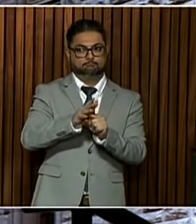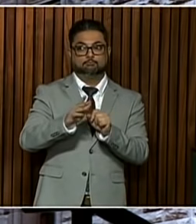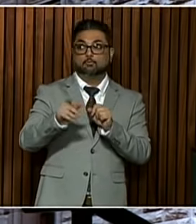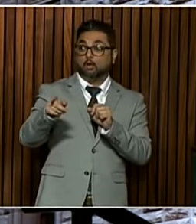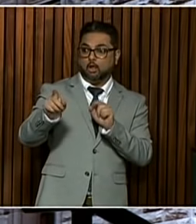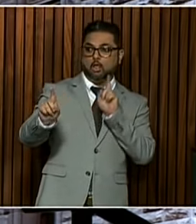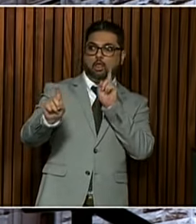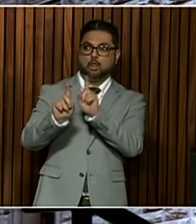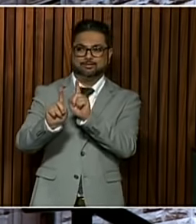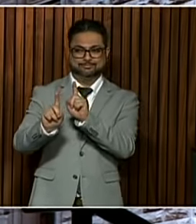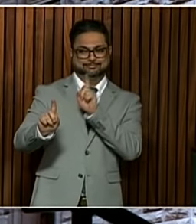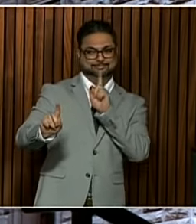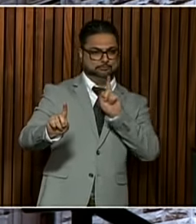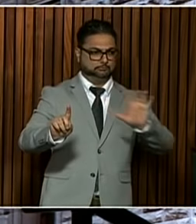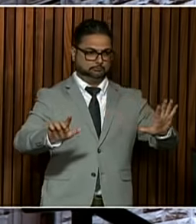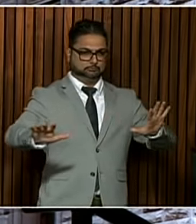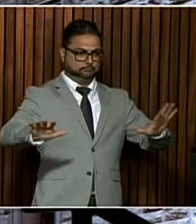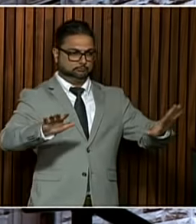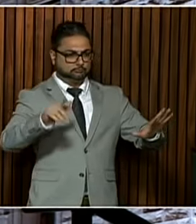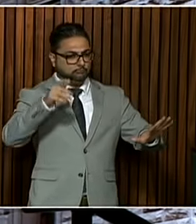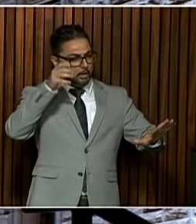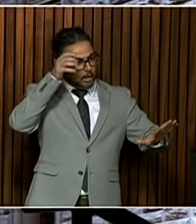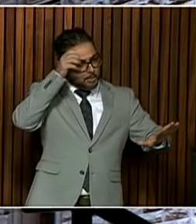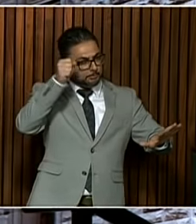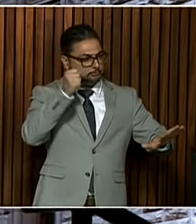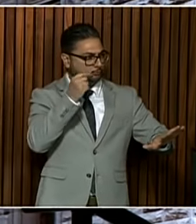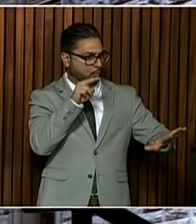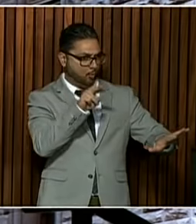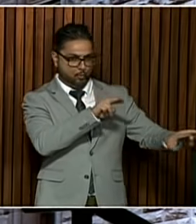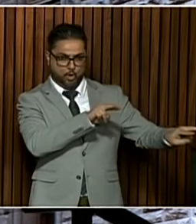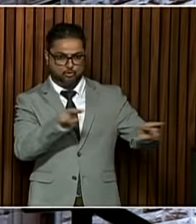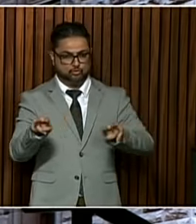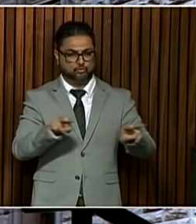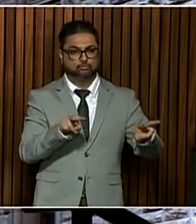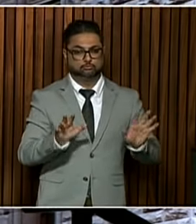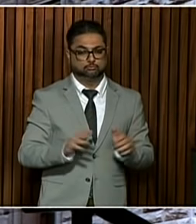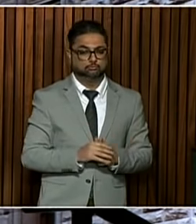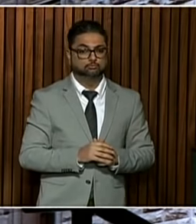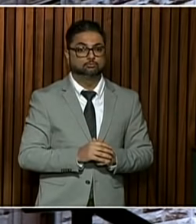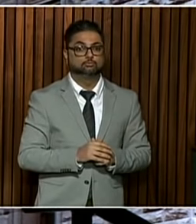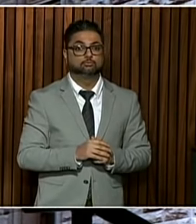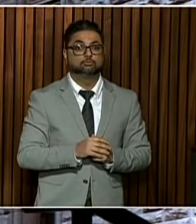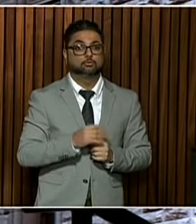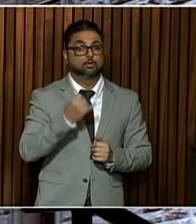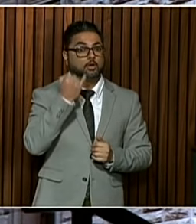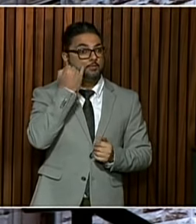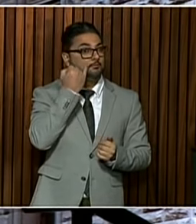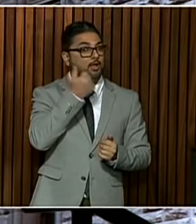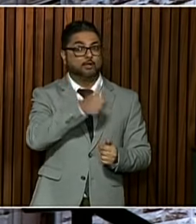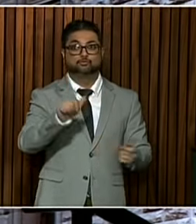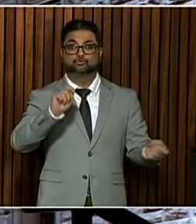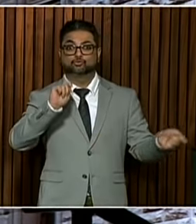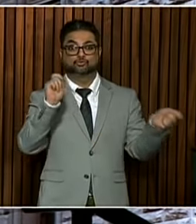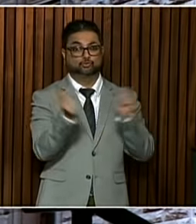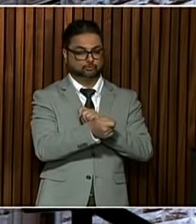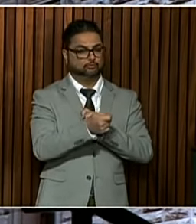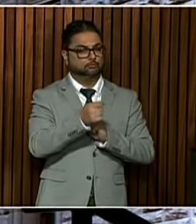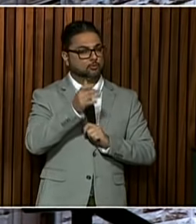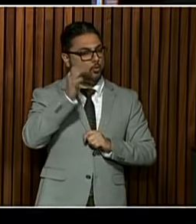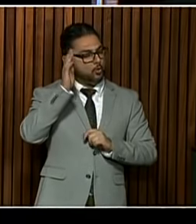open and dialogue at this time. And if there are any changes, we would hope to have that out to you in a short